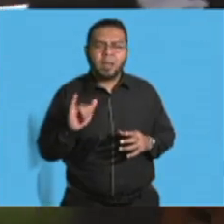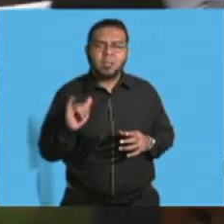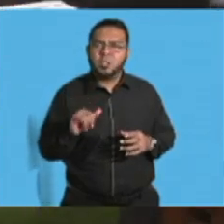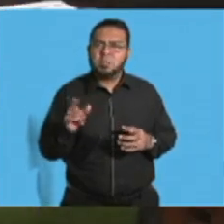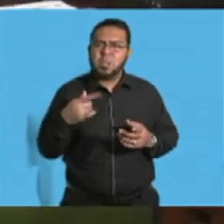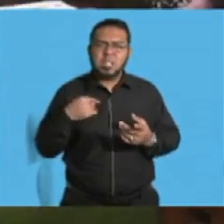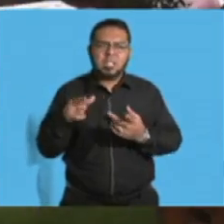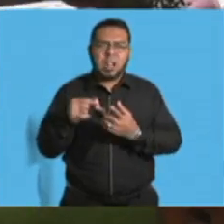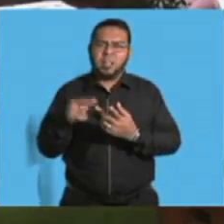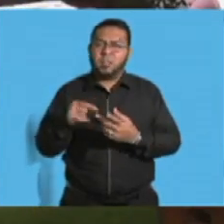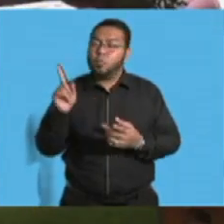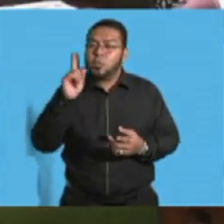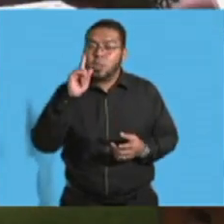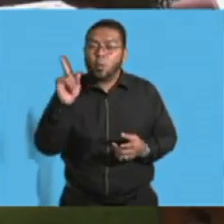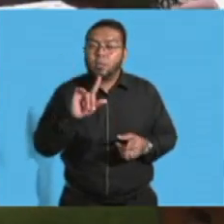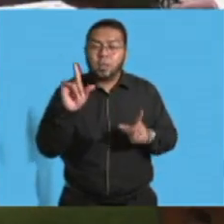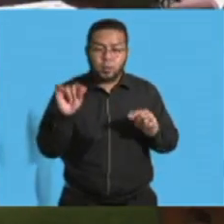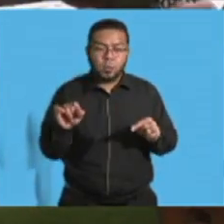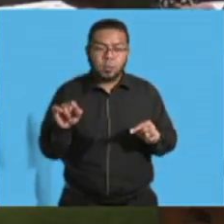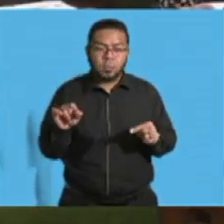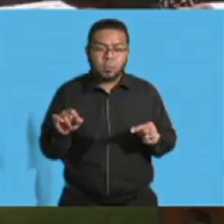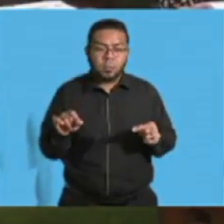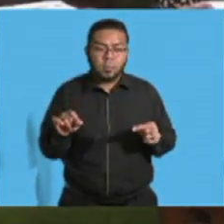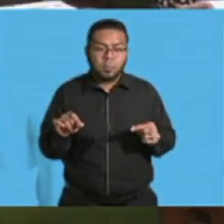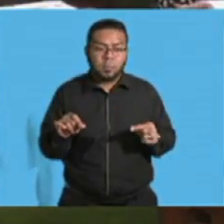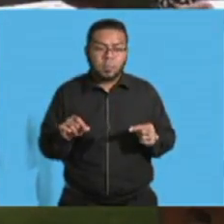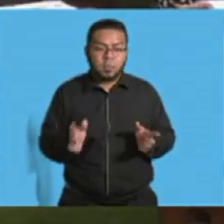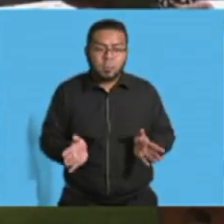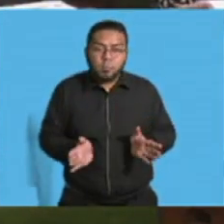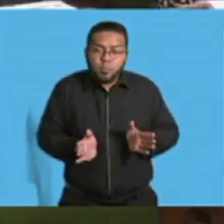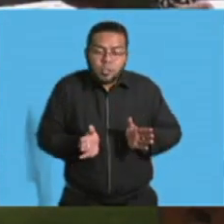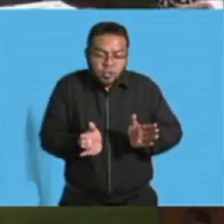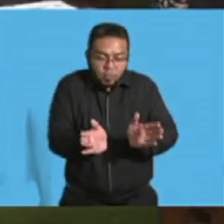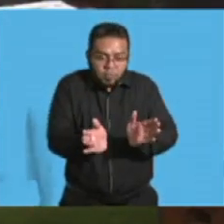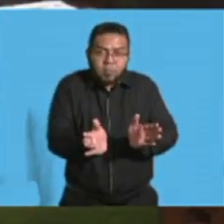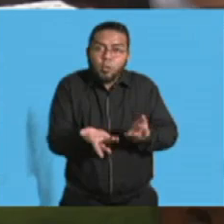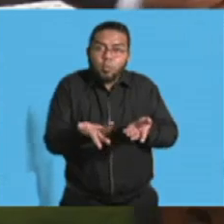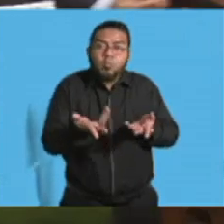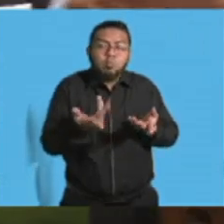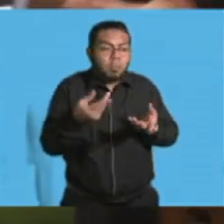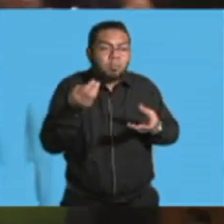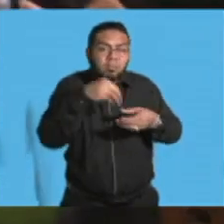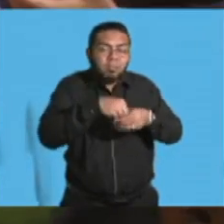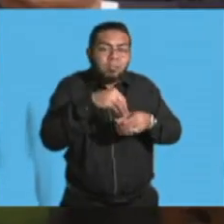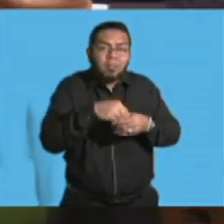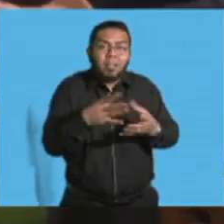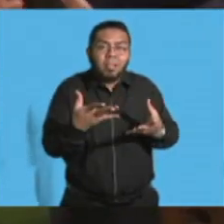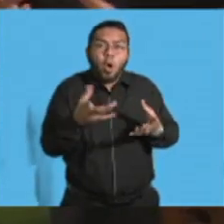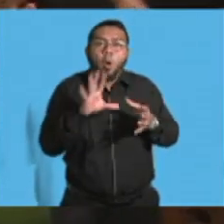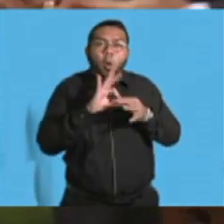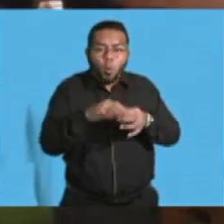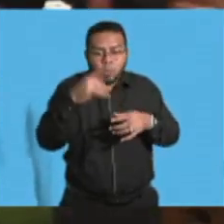Madam Speaker, what they're doing is basically pushing towards one direction. Built into that, Madam